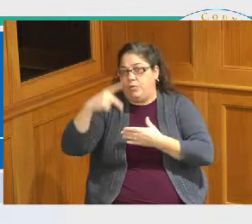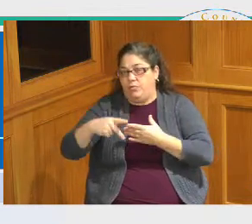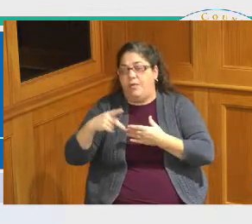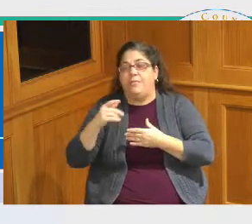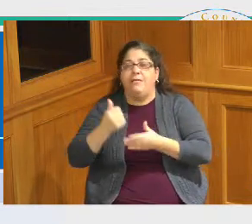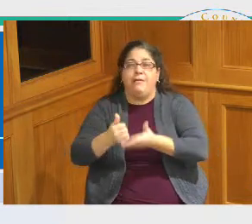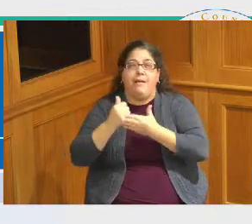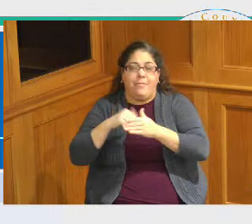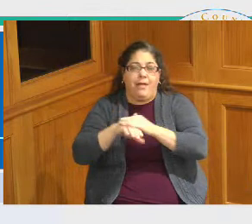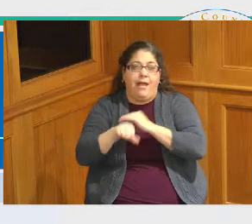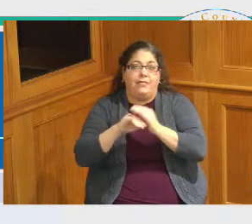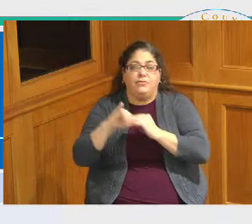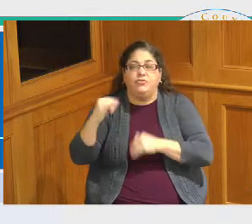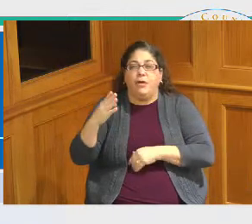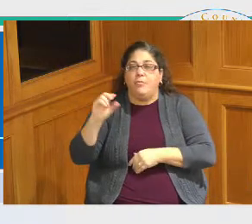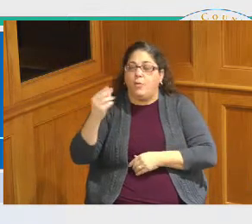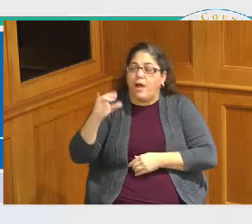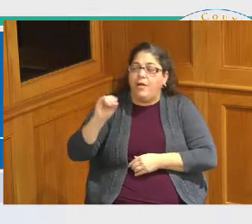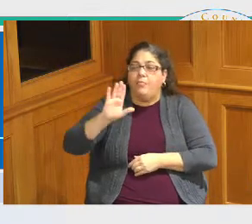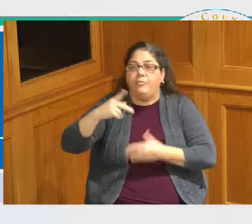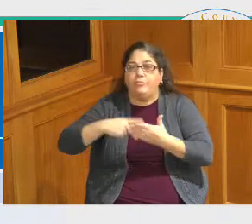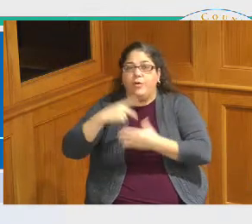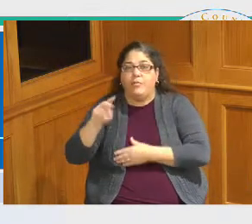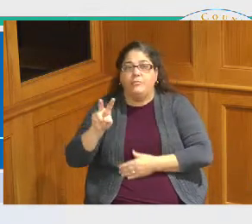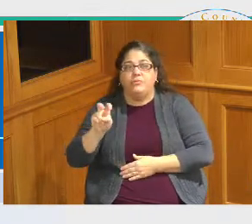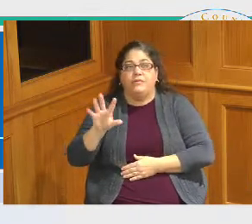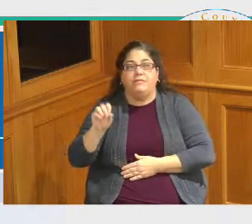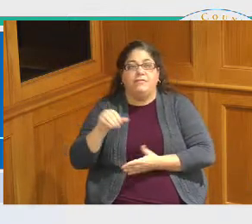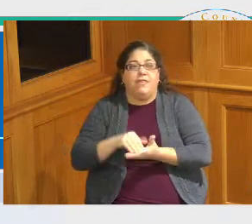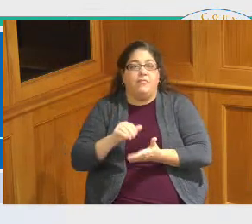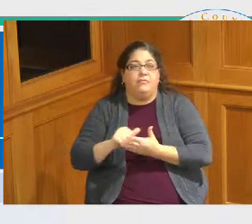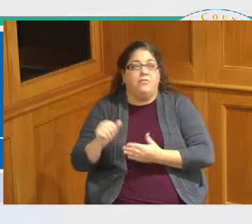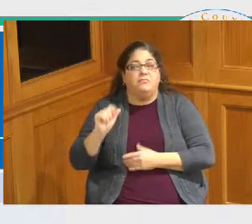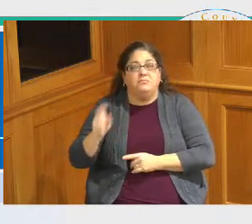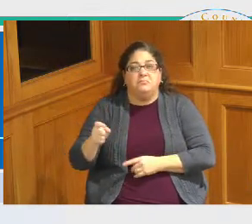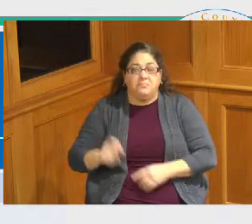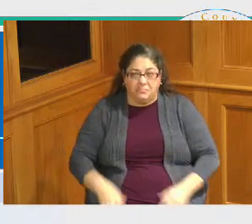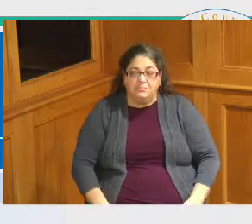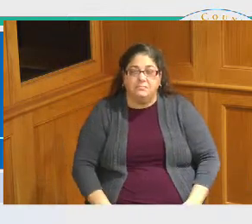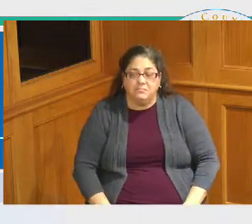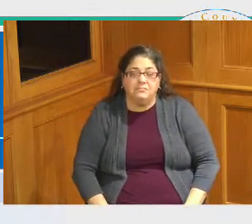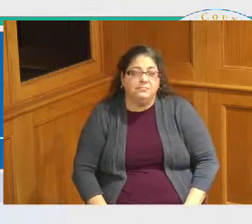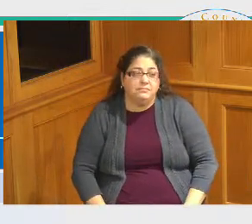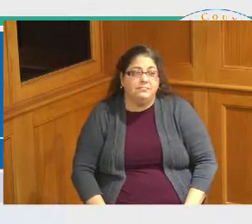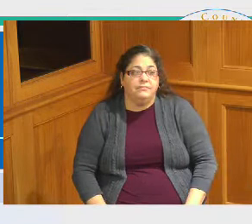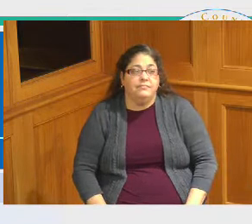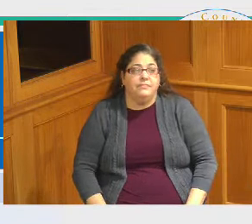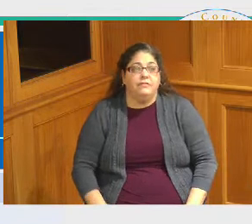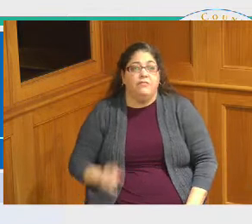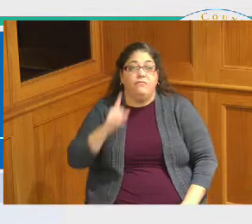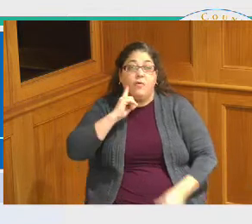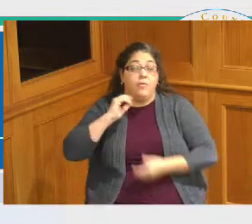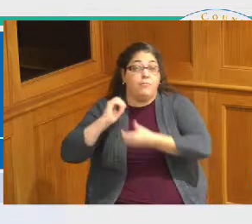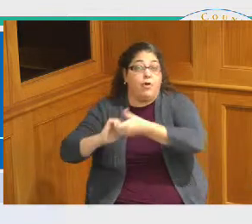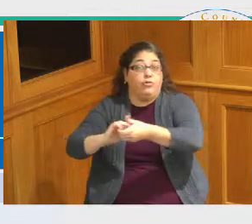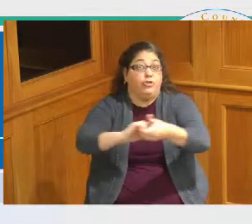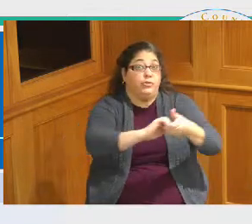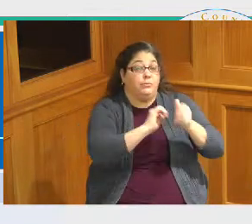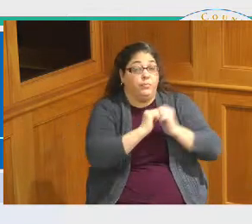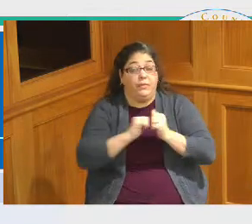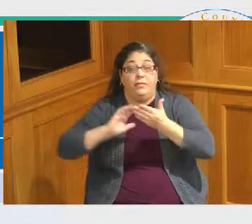us access the Jobs Ohio programming at $250,000. And again, in terms of our partnership with